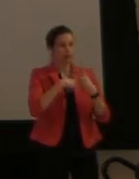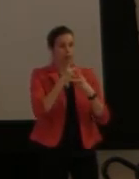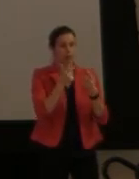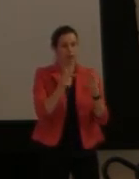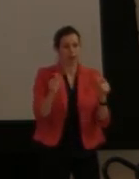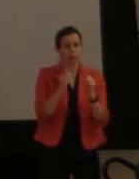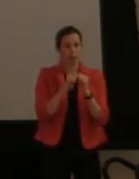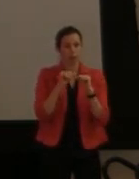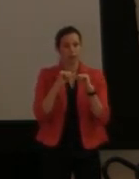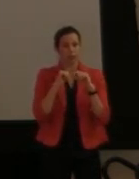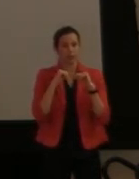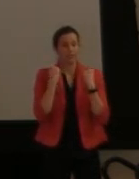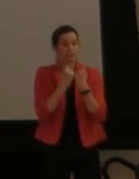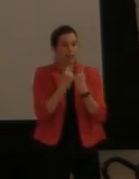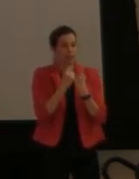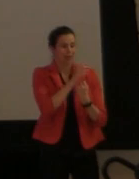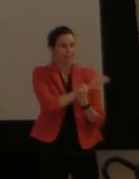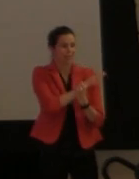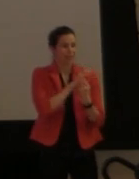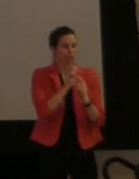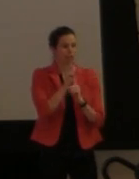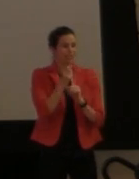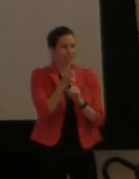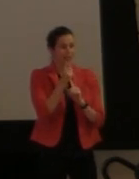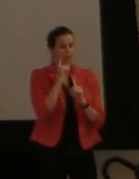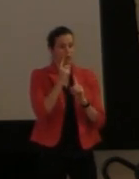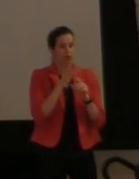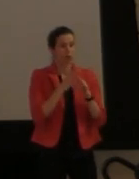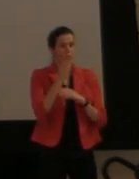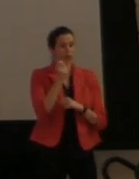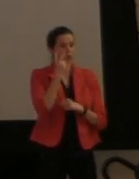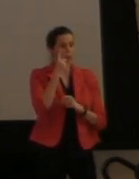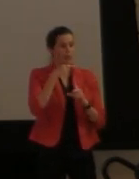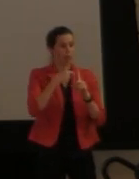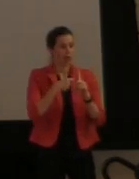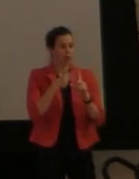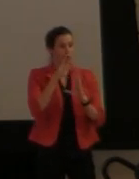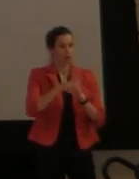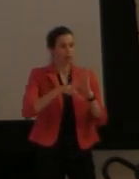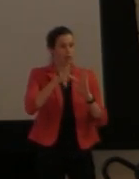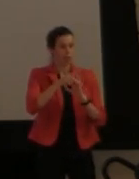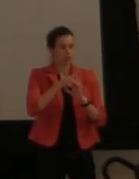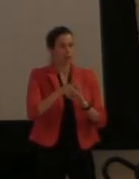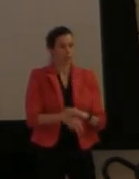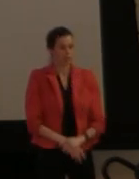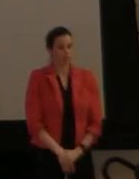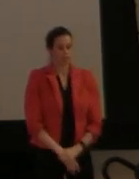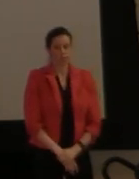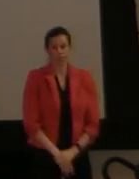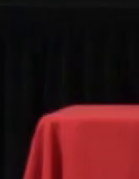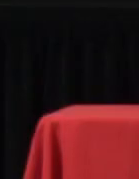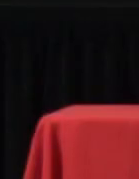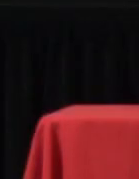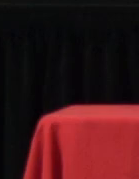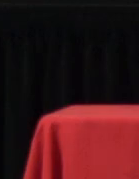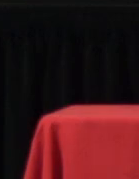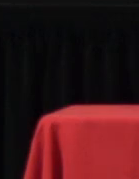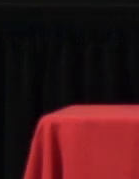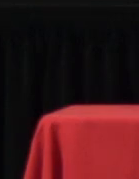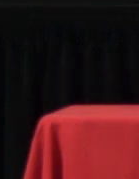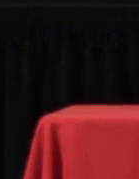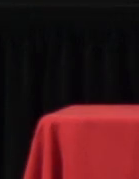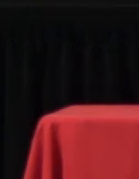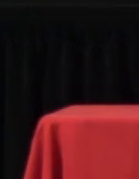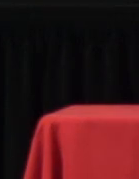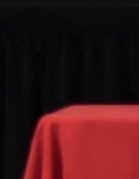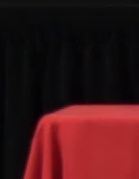team in a clinical setting over a 12-month period of time. So, Dr. Pickle, if you want to come back up here for a question. I'll sit